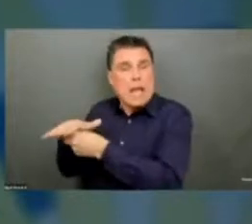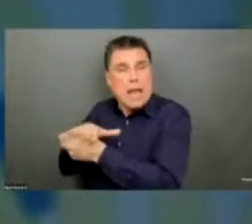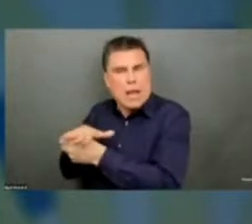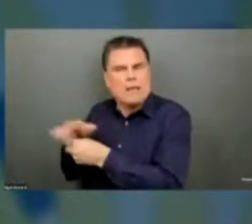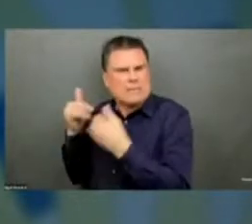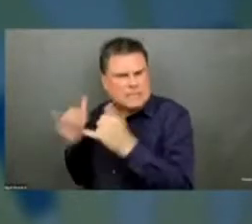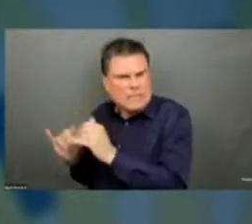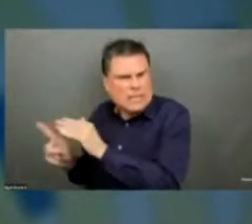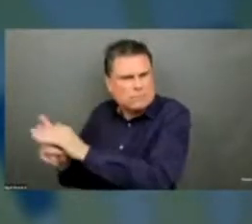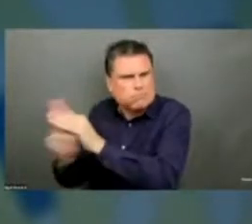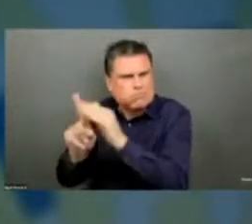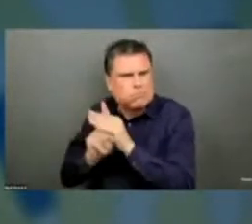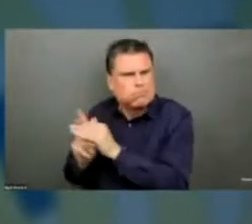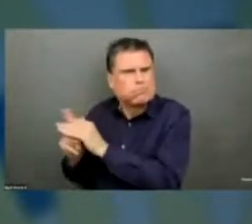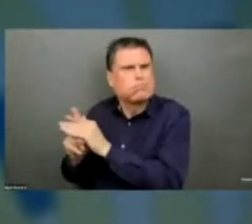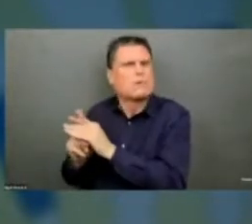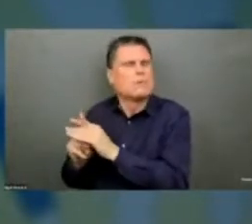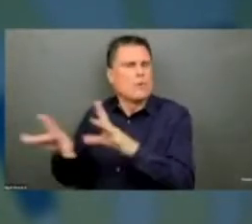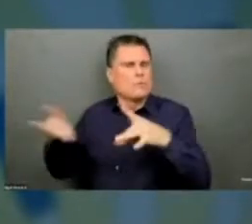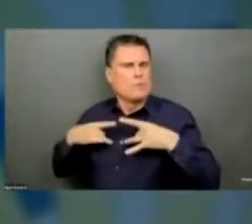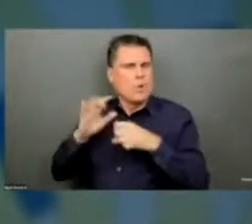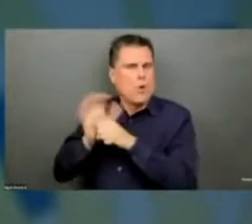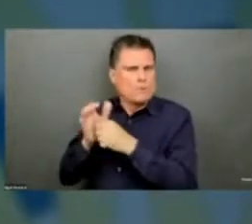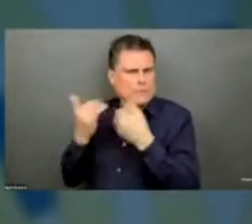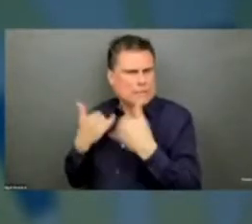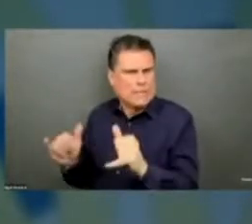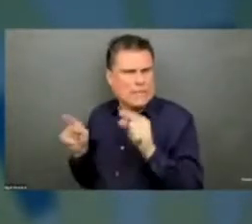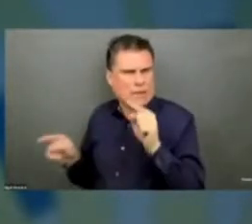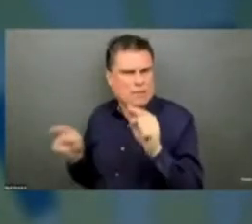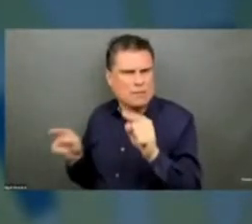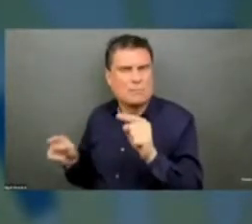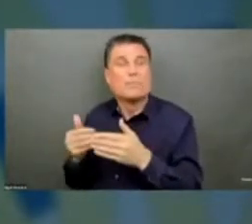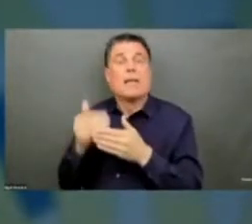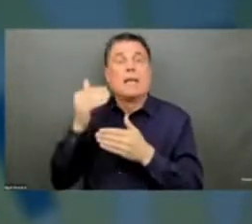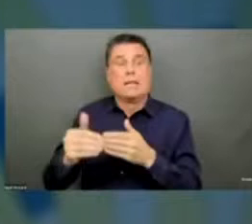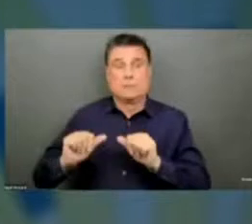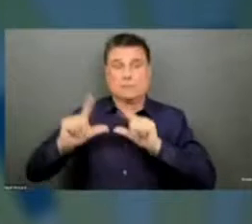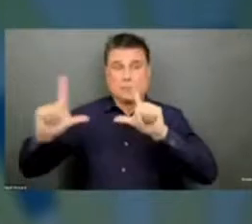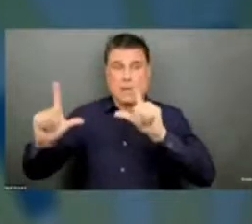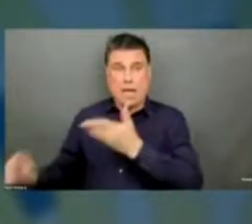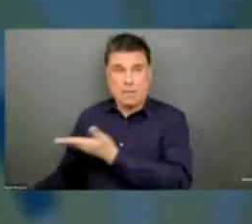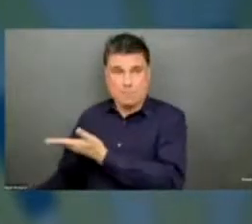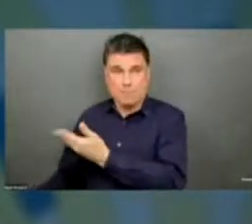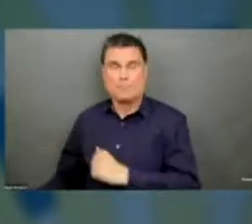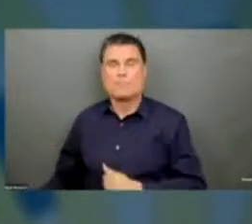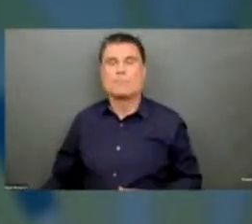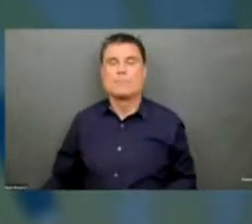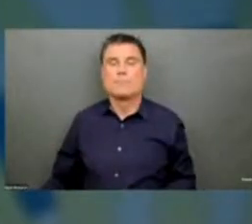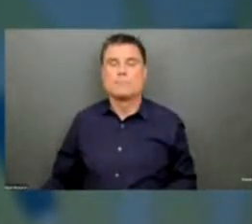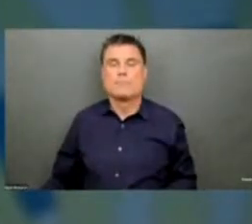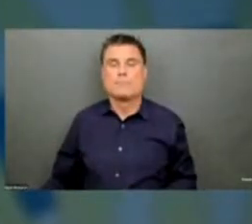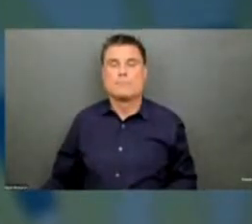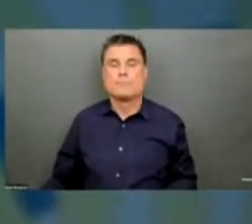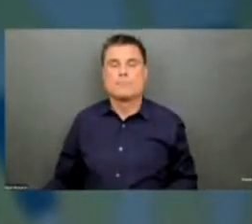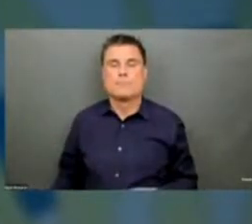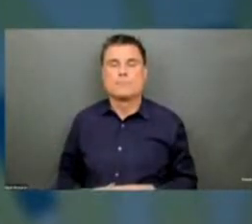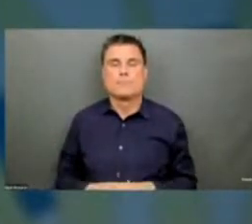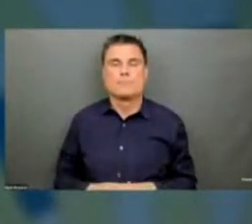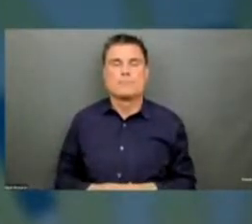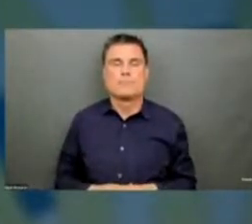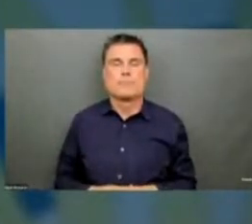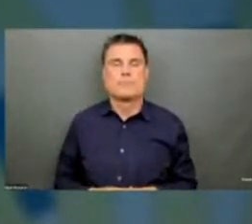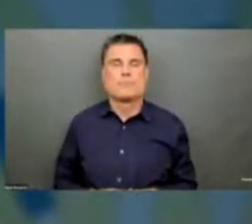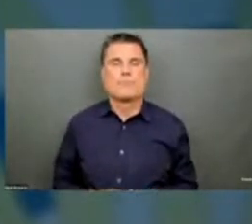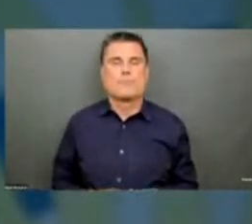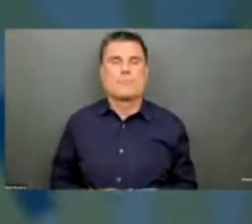is a summary of our epidemiologic curves and our hospitalizations and deaths over the past year.